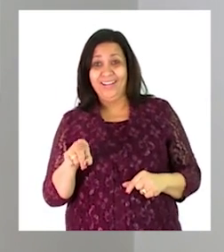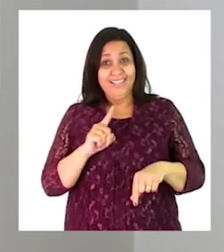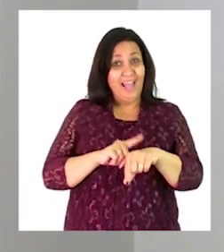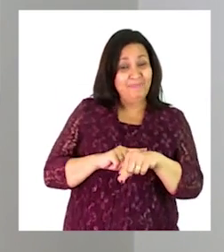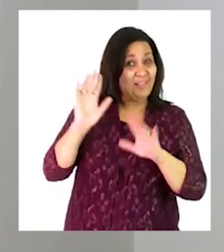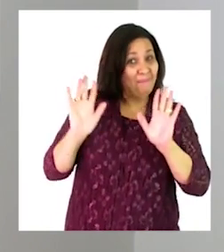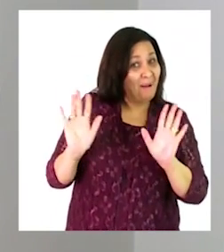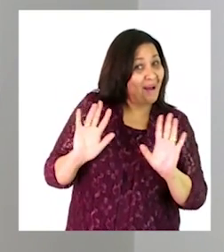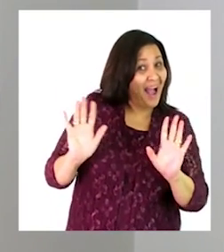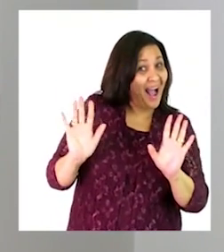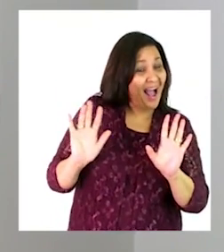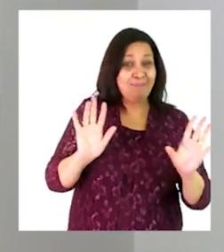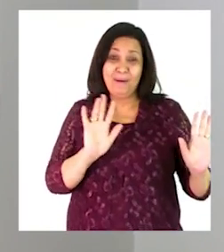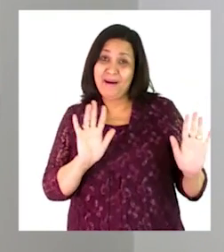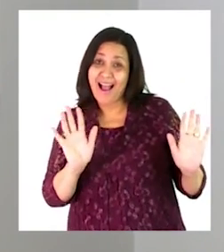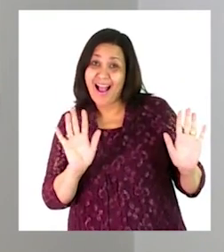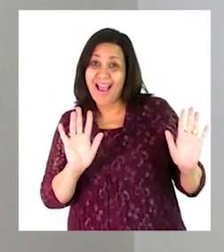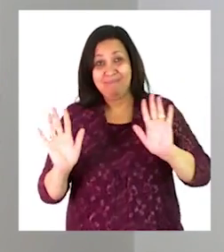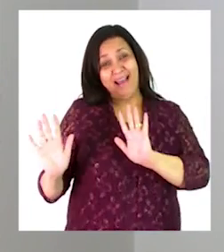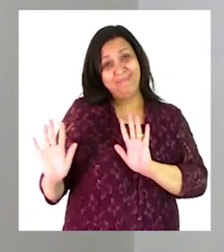time to say to Zoshi,